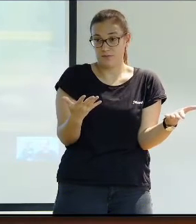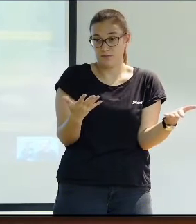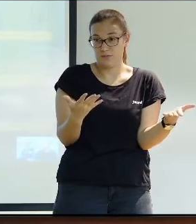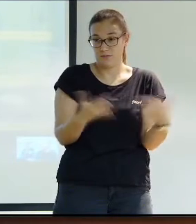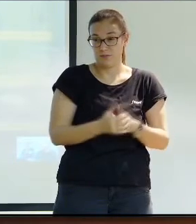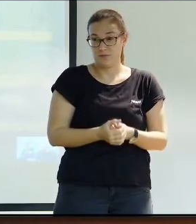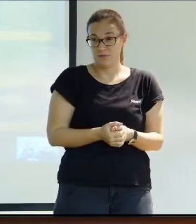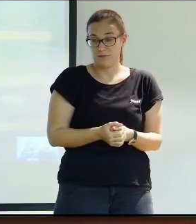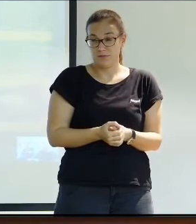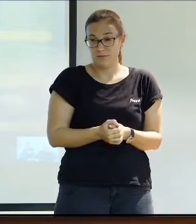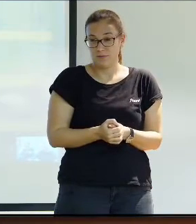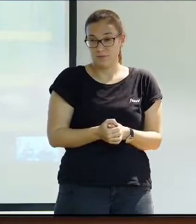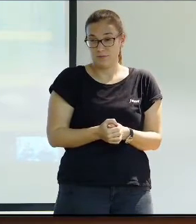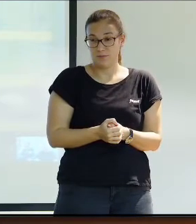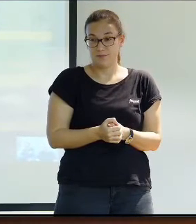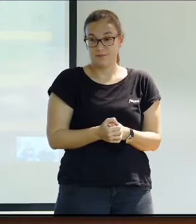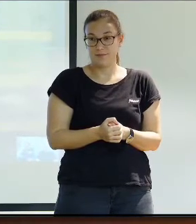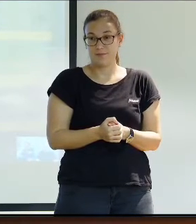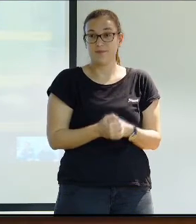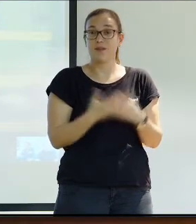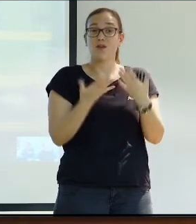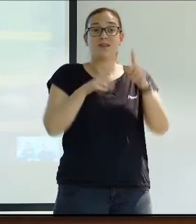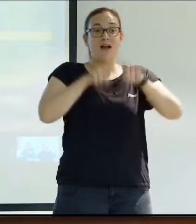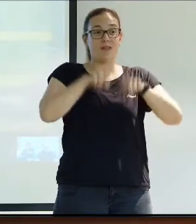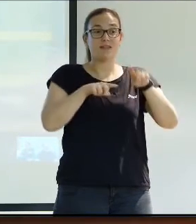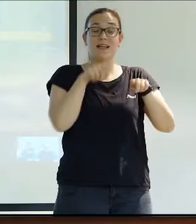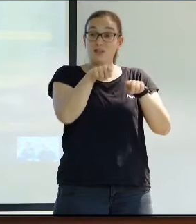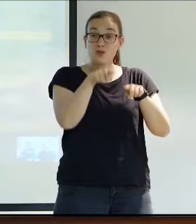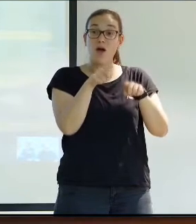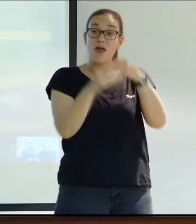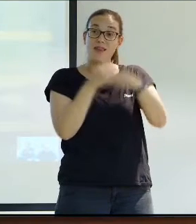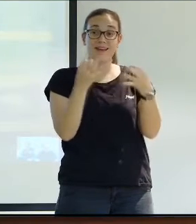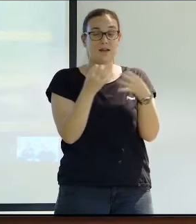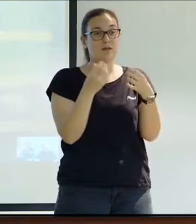spontaneously in activities in the society.